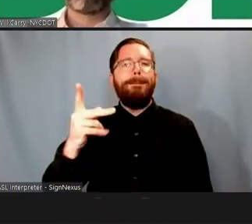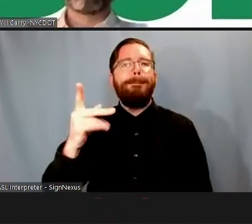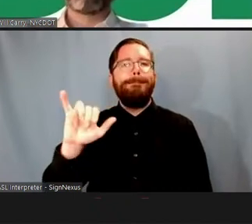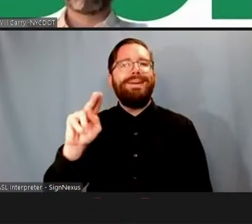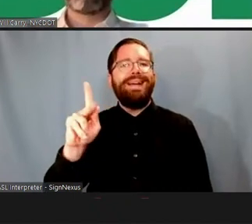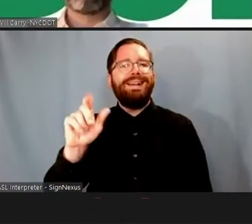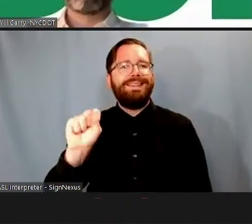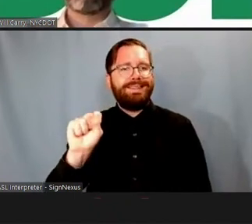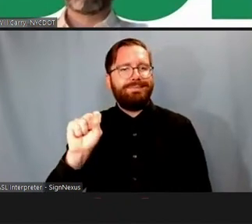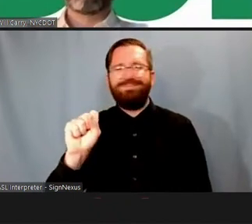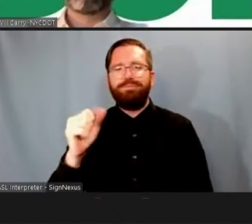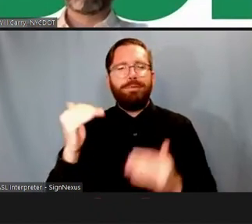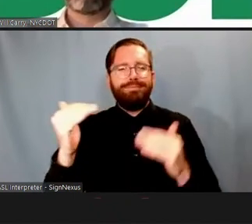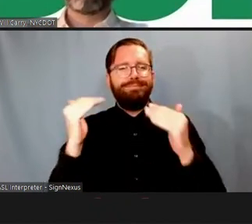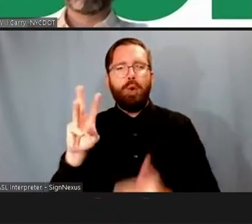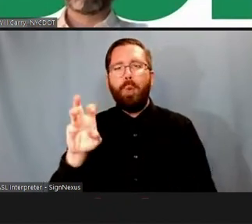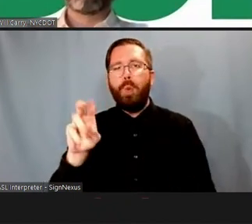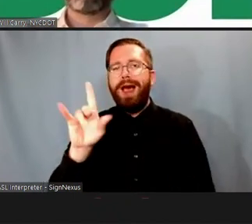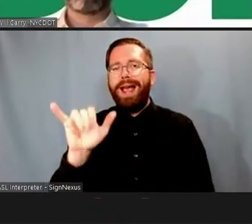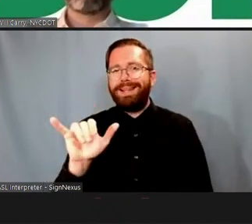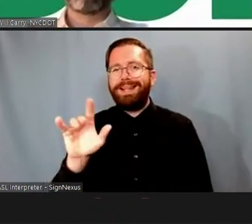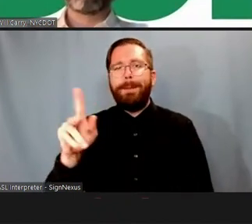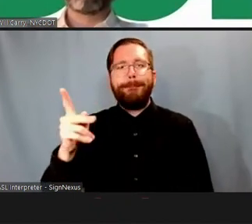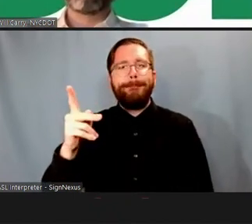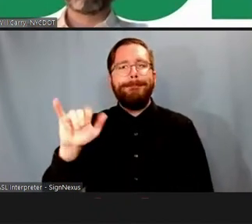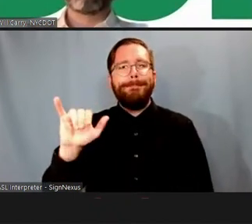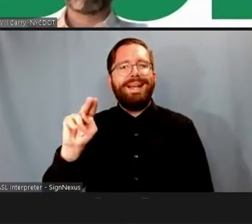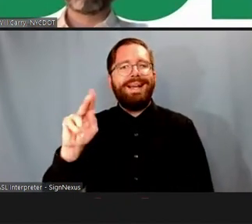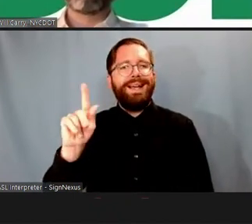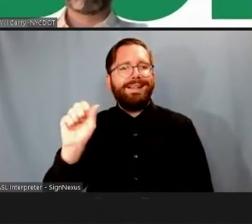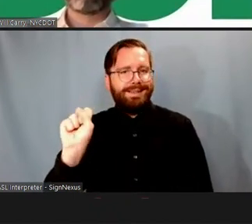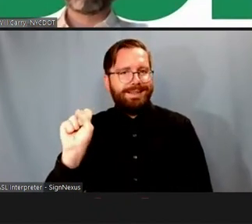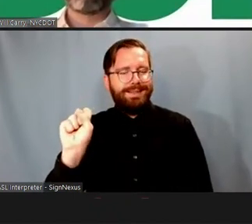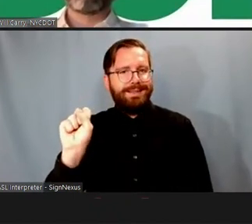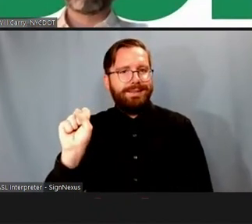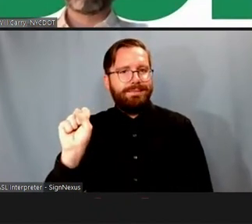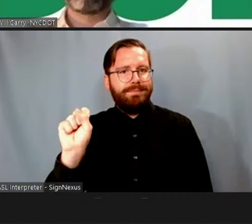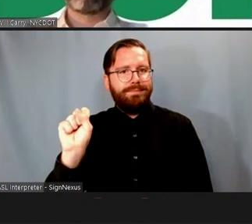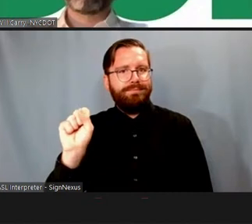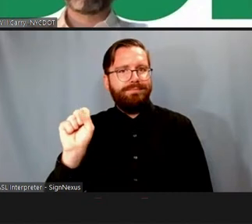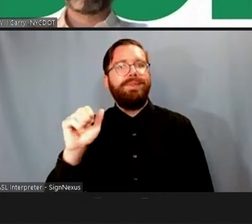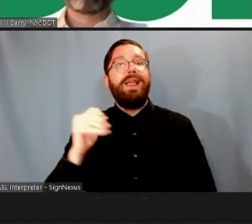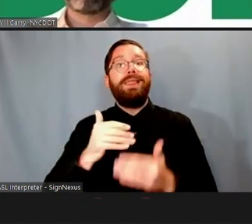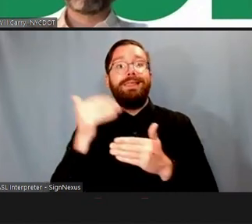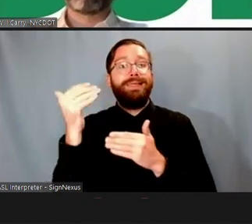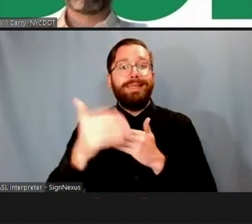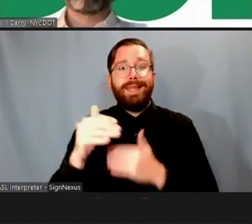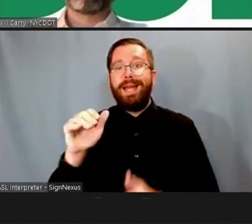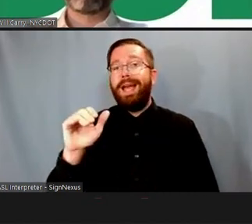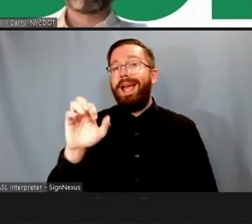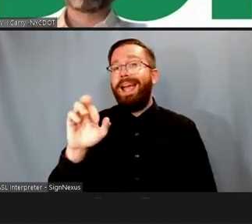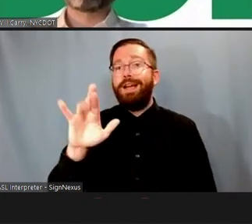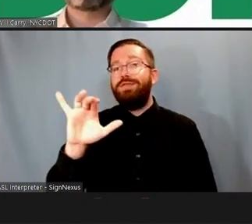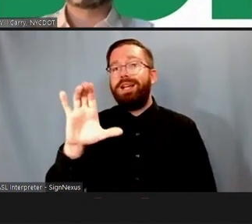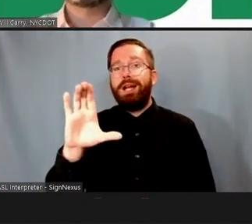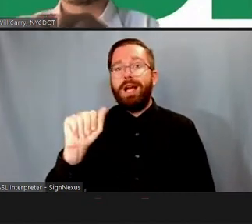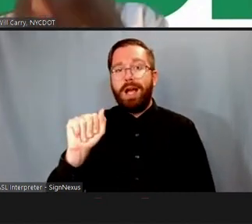our next speaker is wendy pincus followed by erica levin